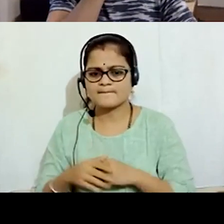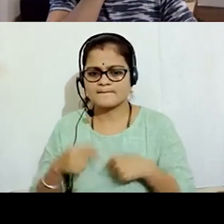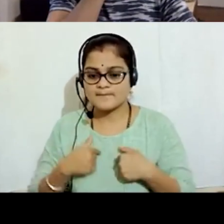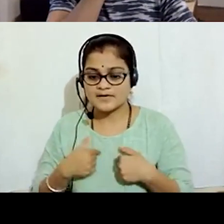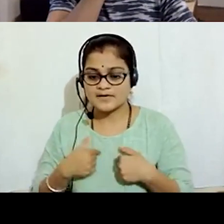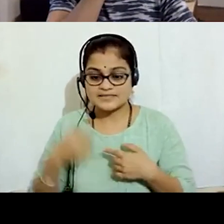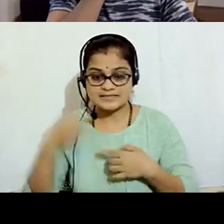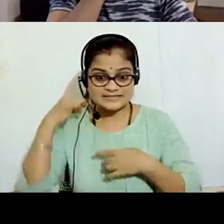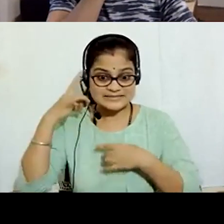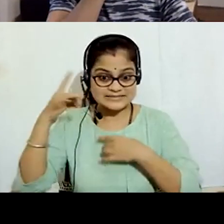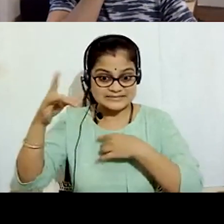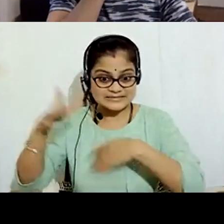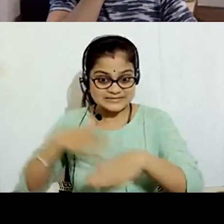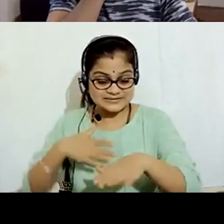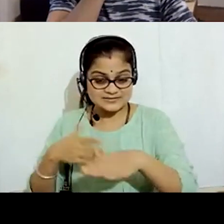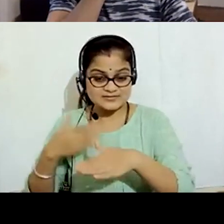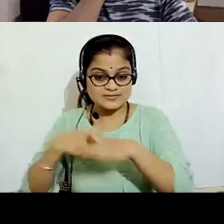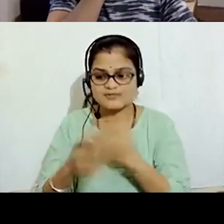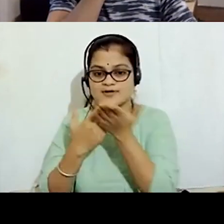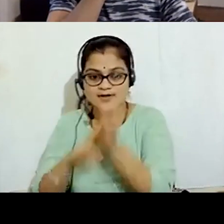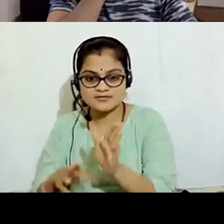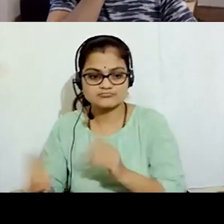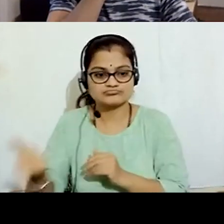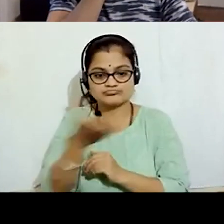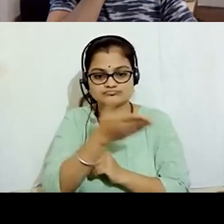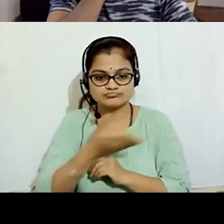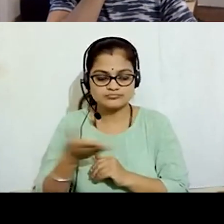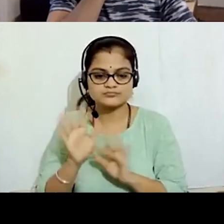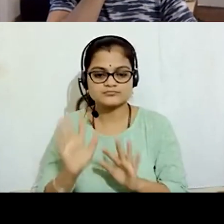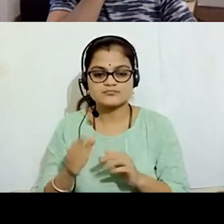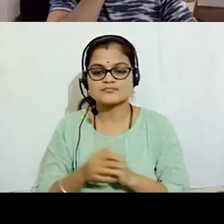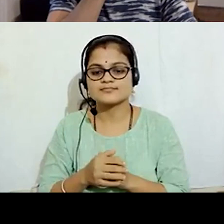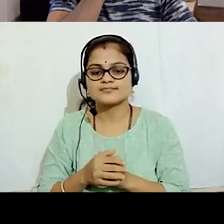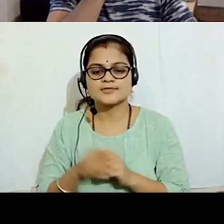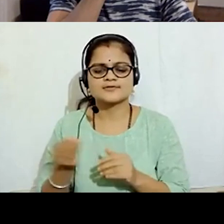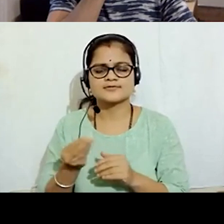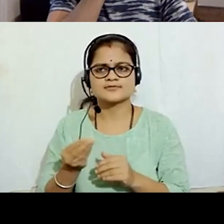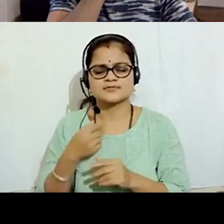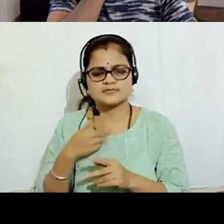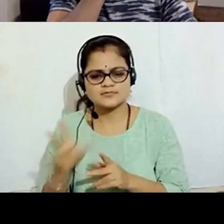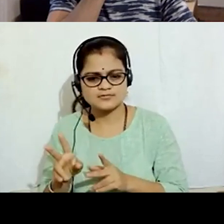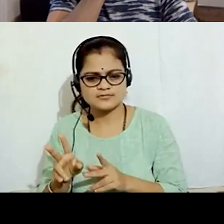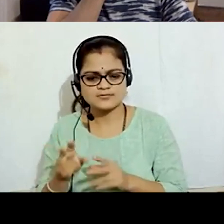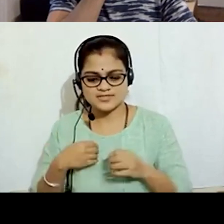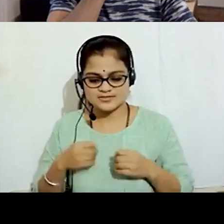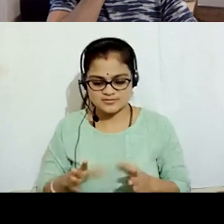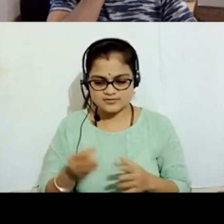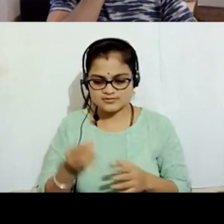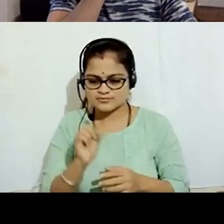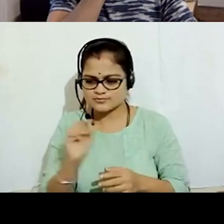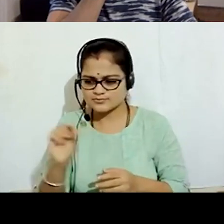or for nature or anything like that. So I thought this might be a nice way to just start building a small